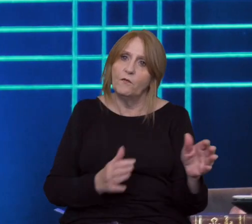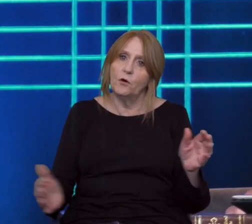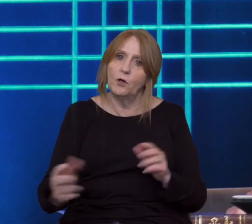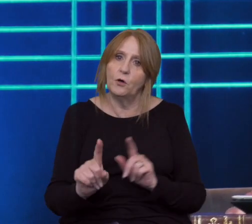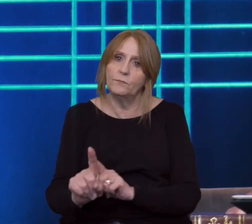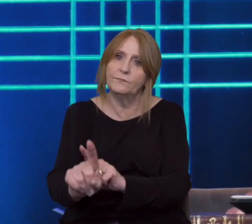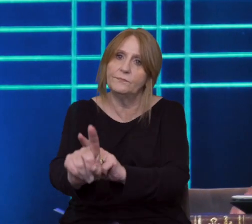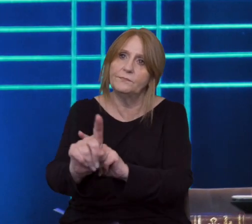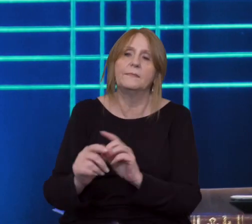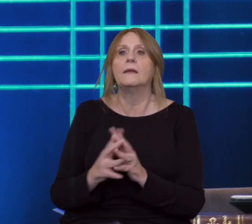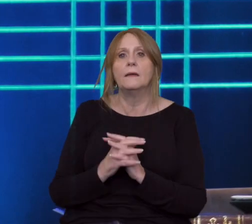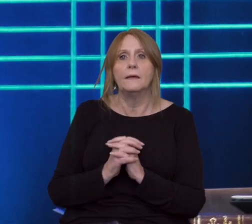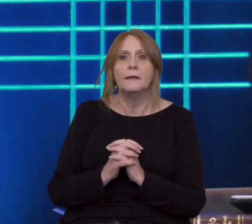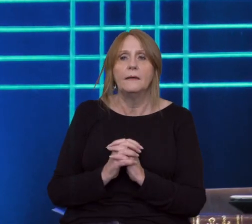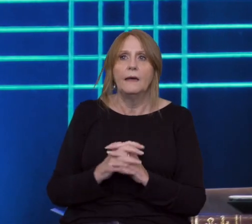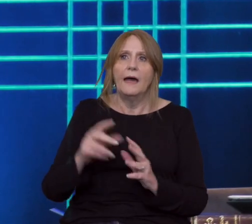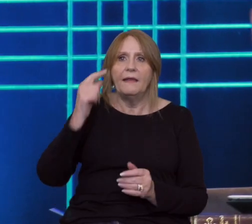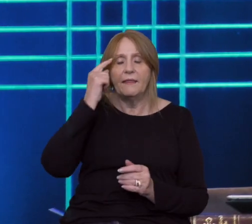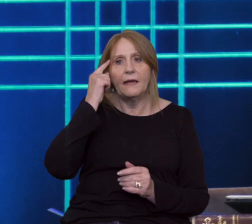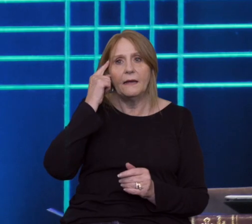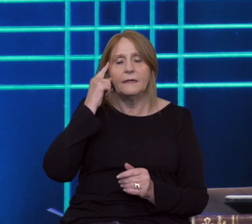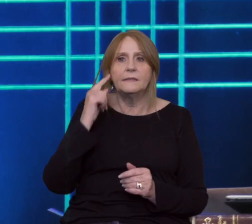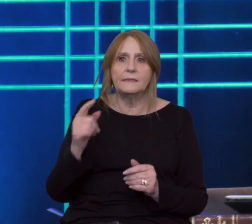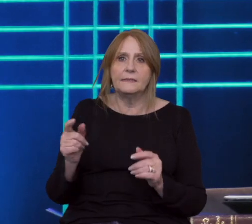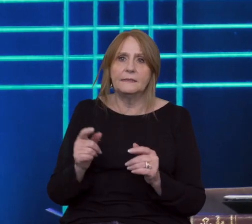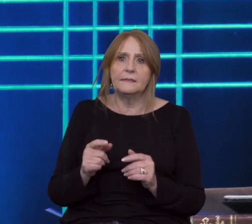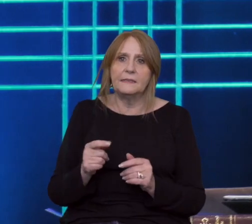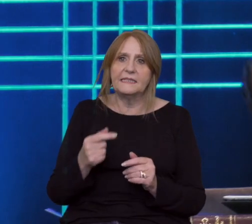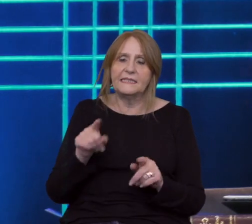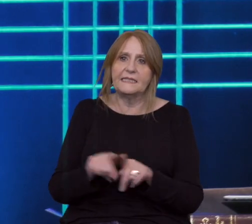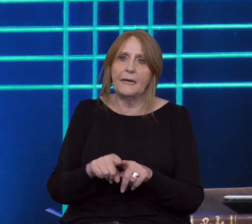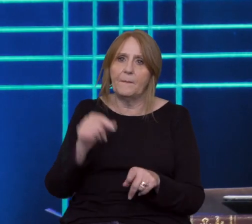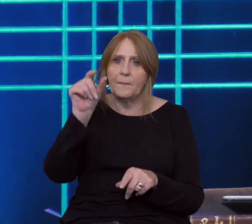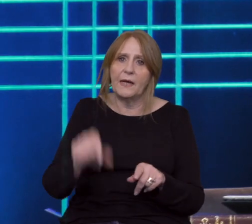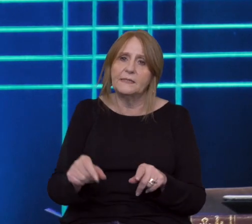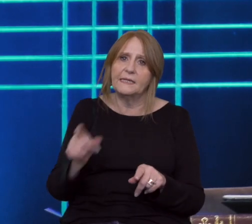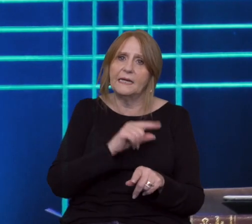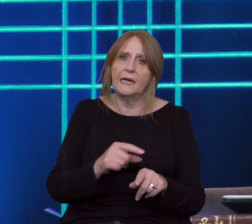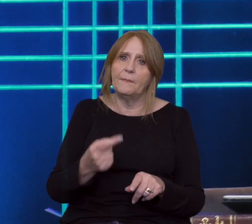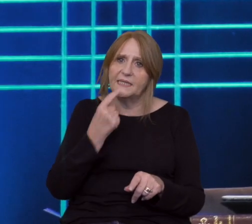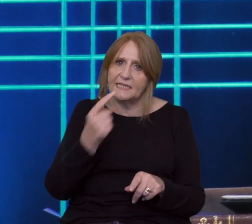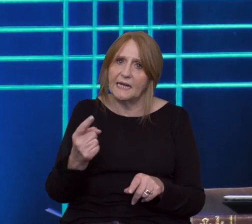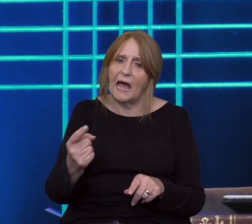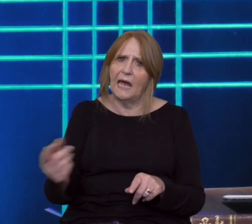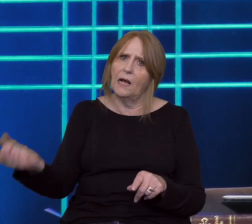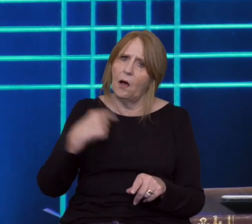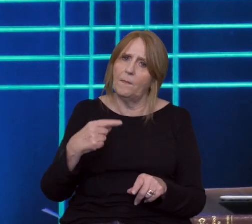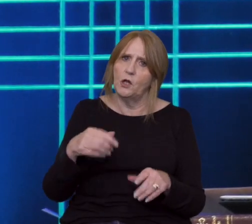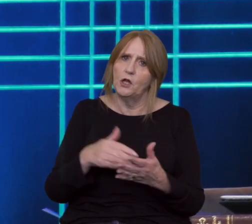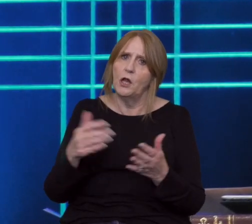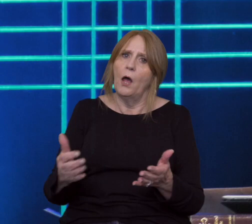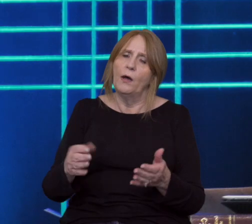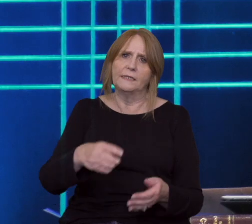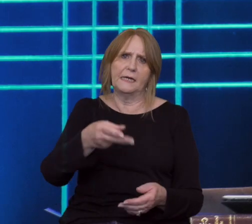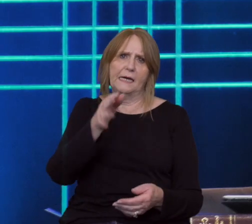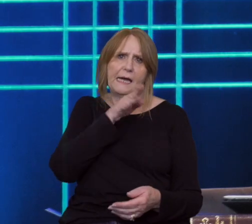Joshua early on in this book, who said, I come now as captain of the army of the hosts of the Lord. In other words,